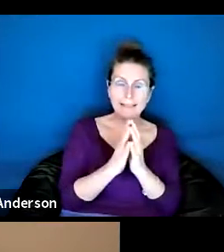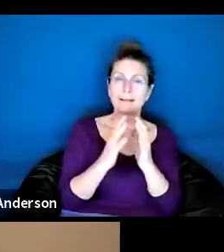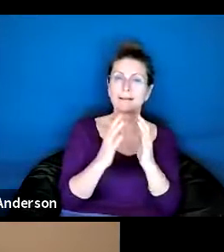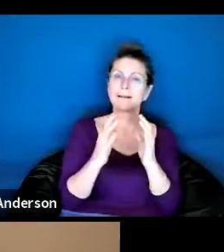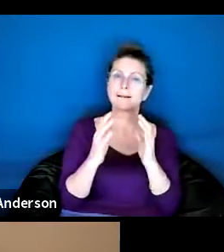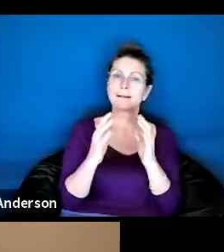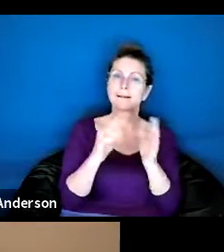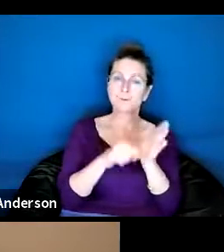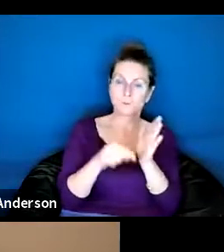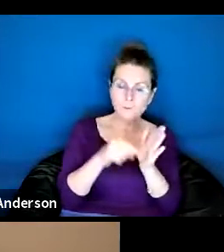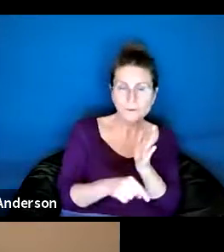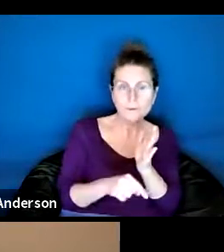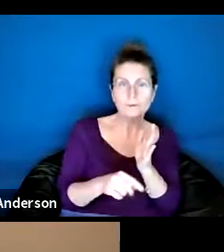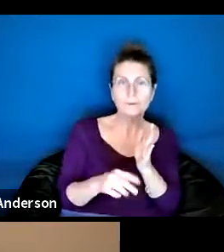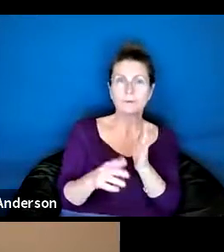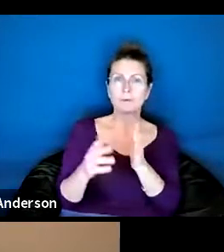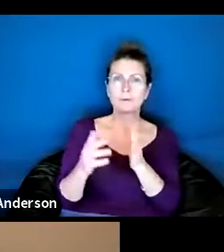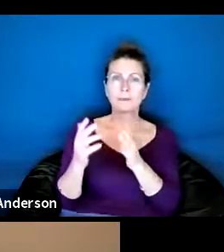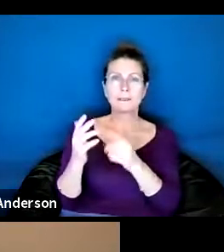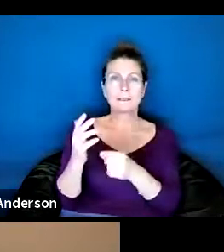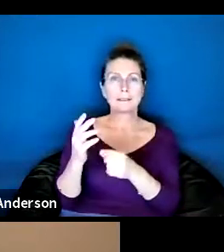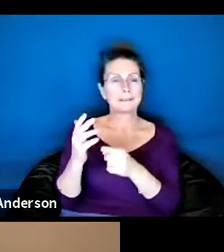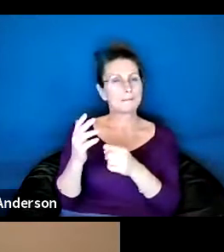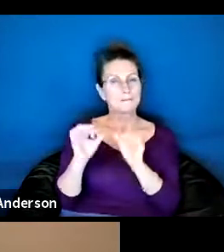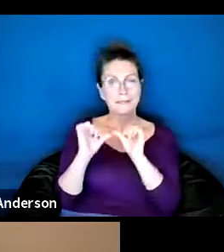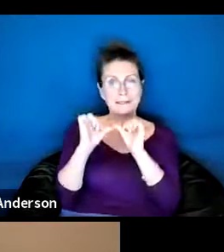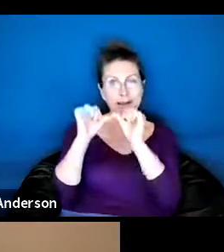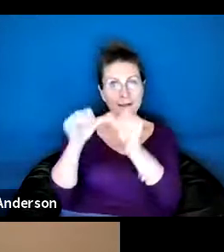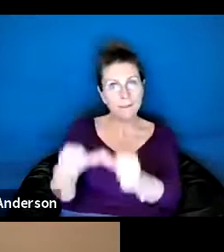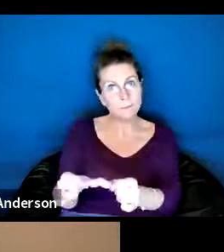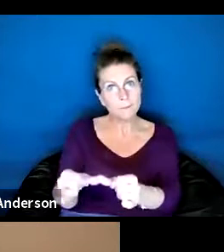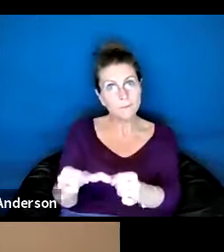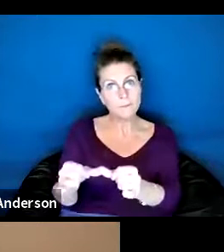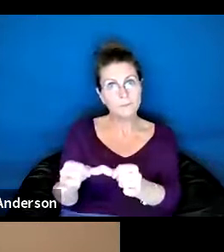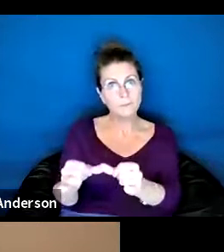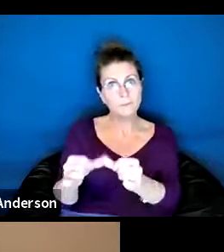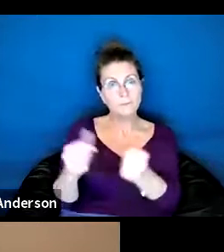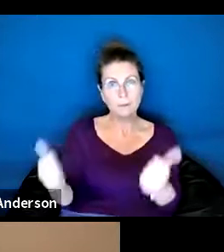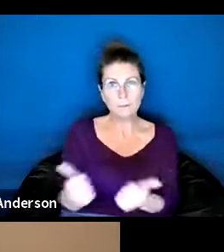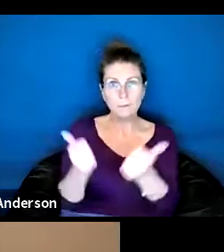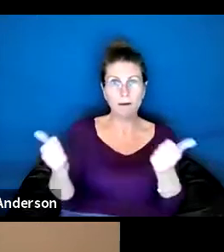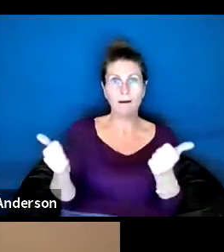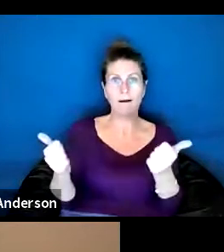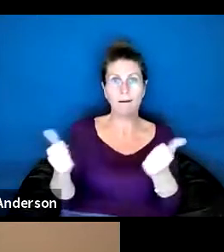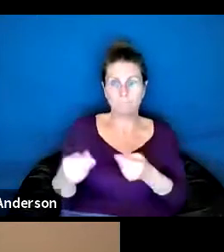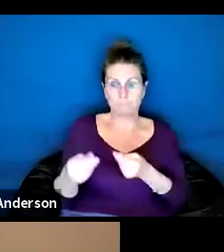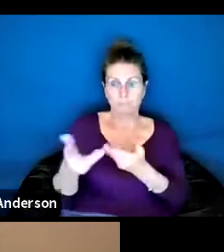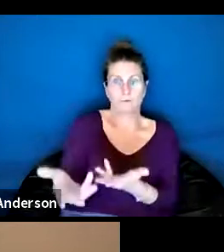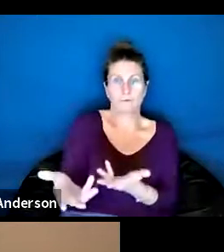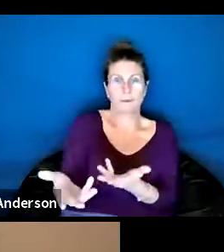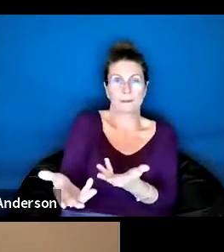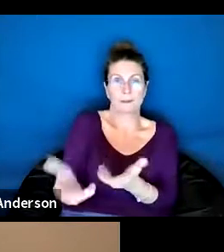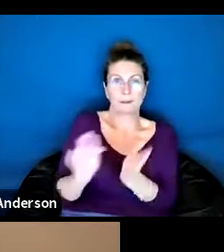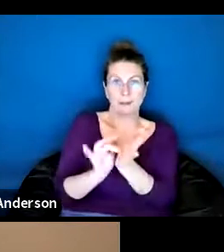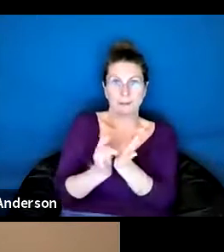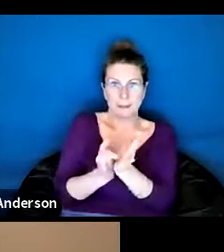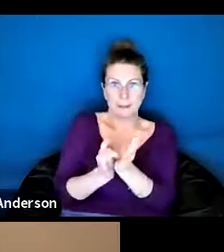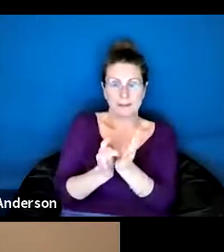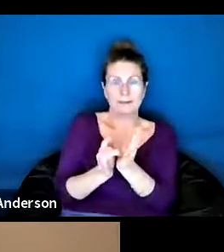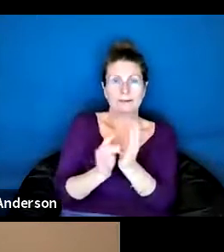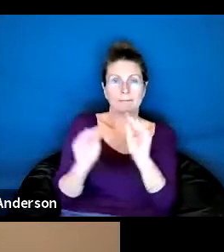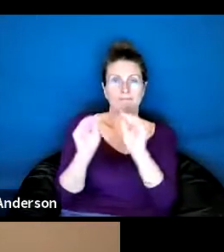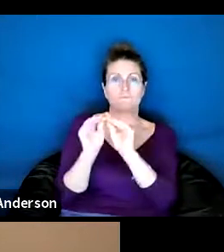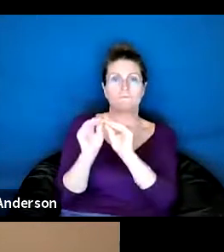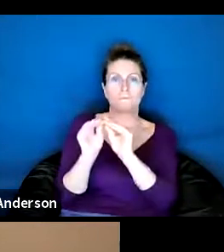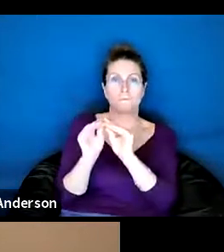need research into how to have a sustainable supply chain. So there's a whole block